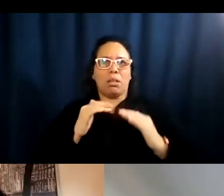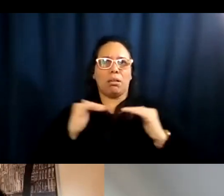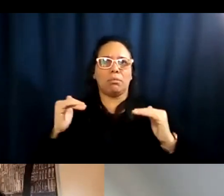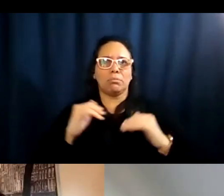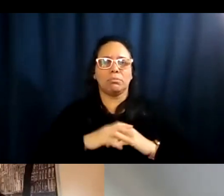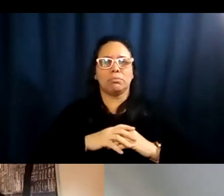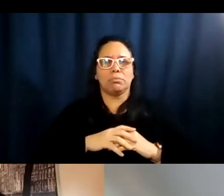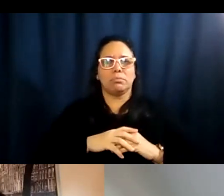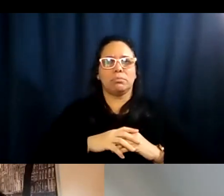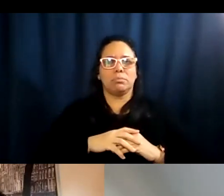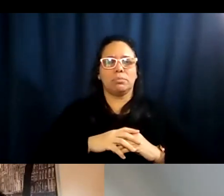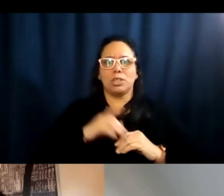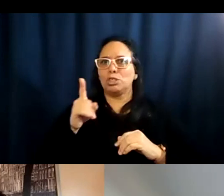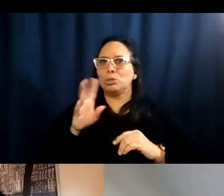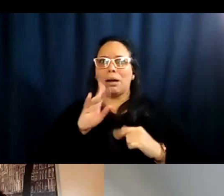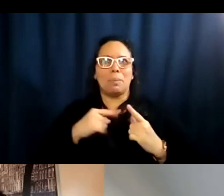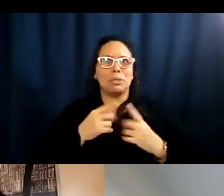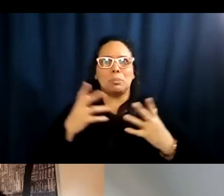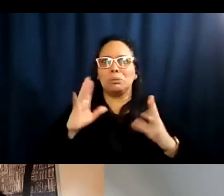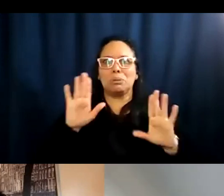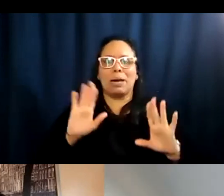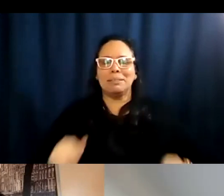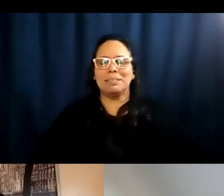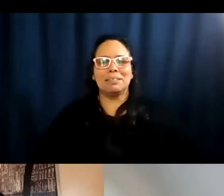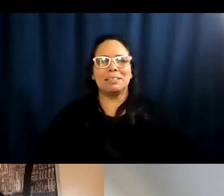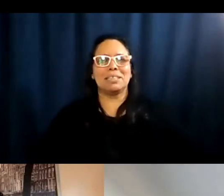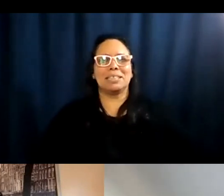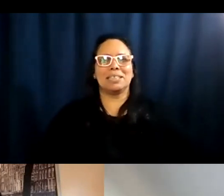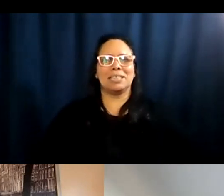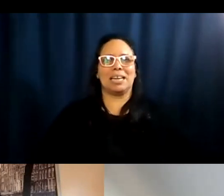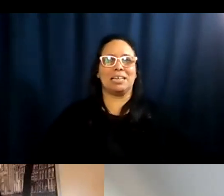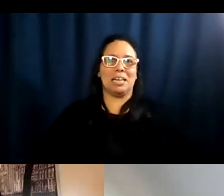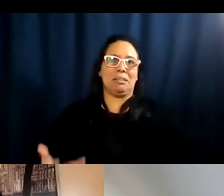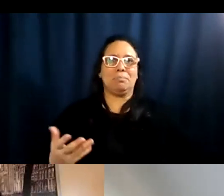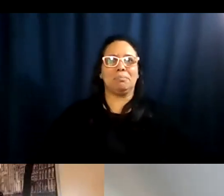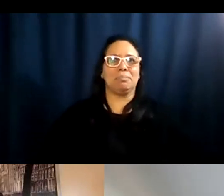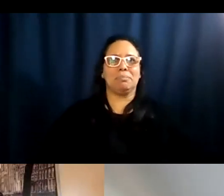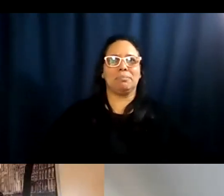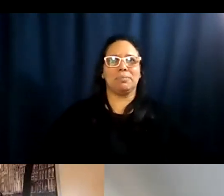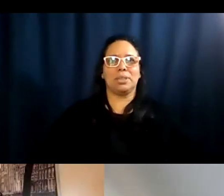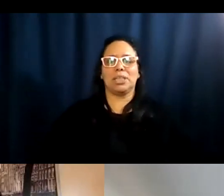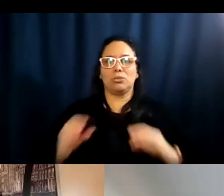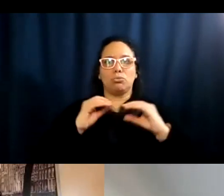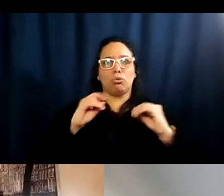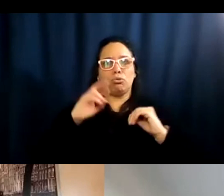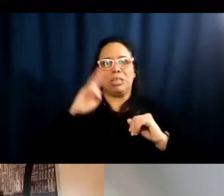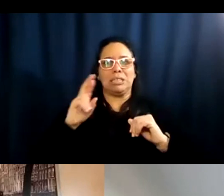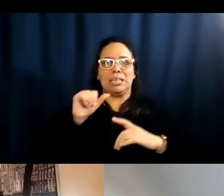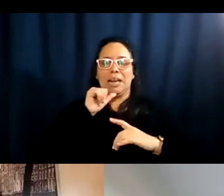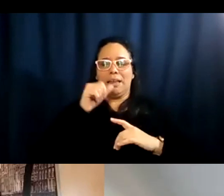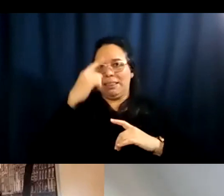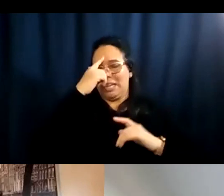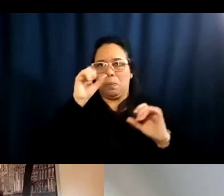You talked about so much, it was so great, but that would be my, yeah, I don't think there's any reason to not think that we couldn't get to that